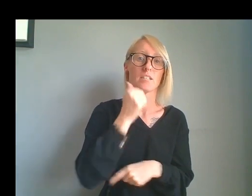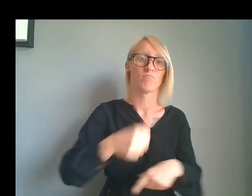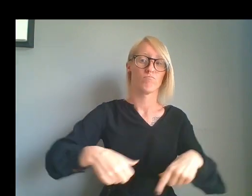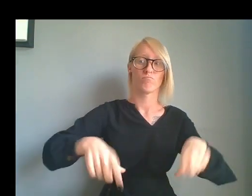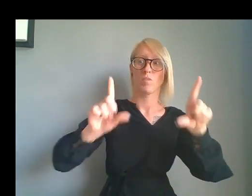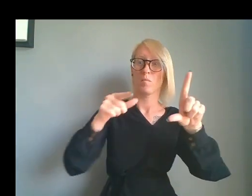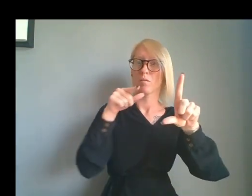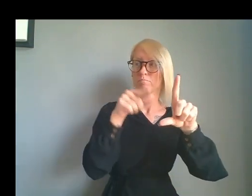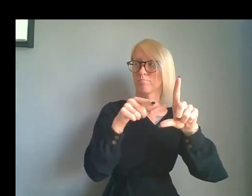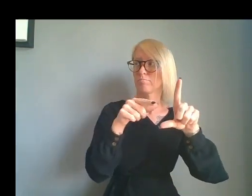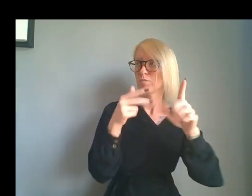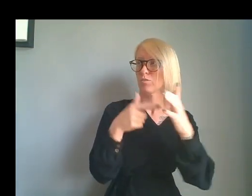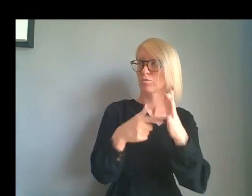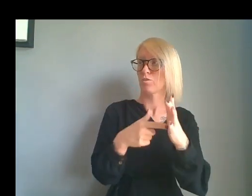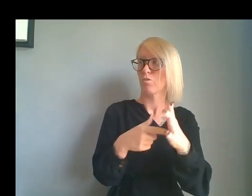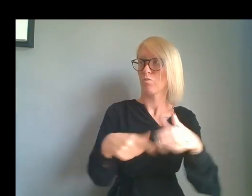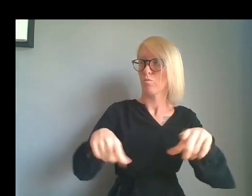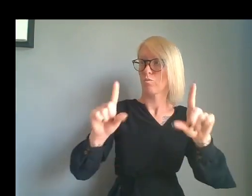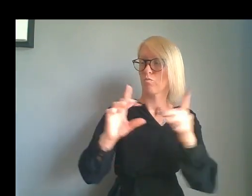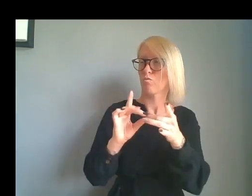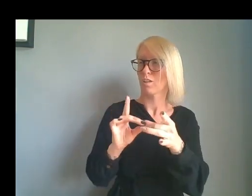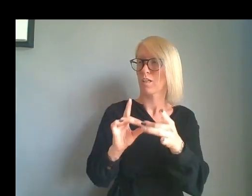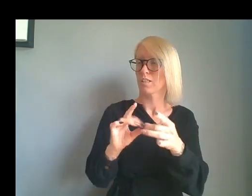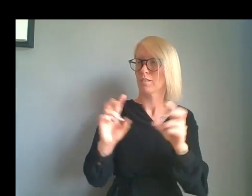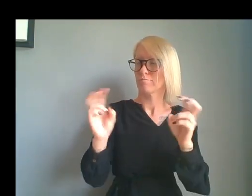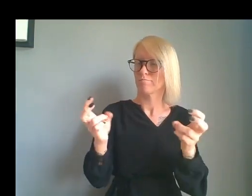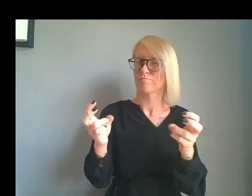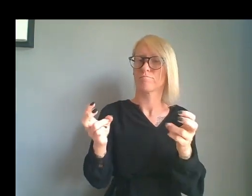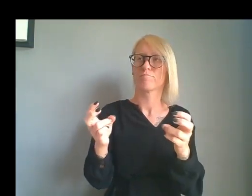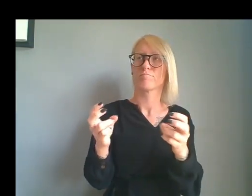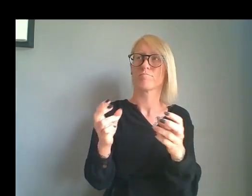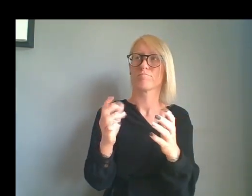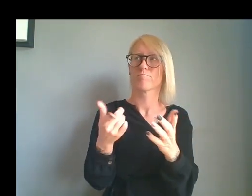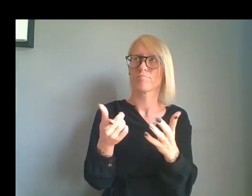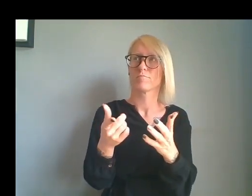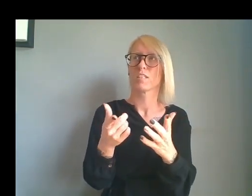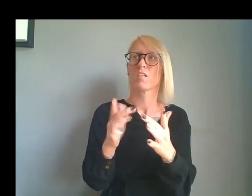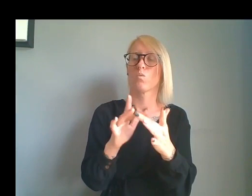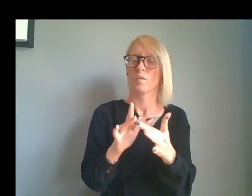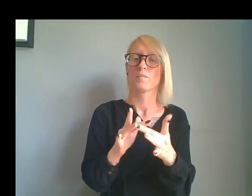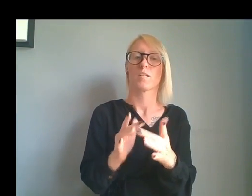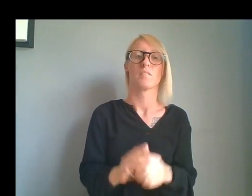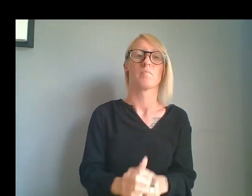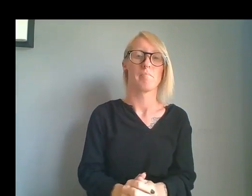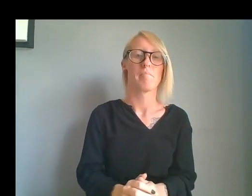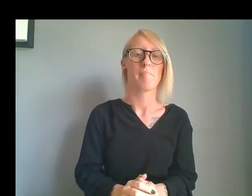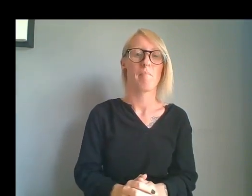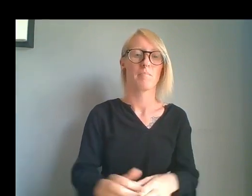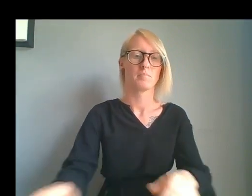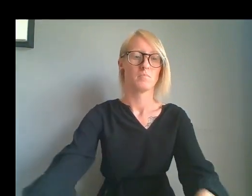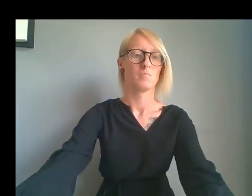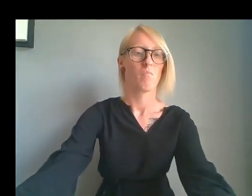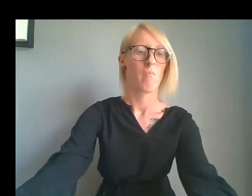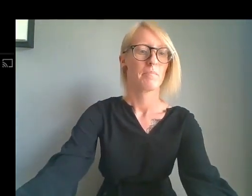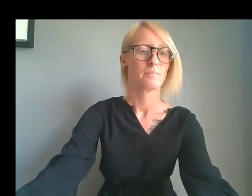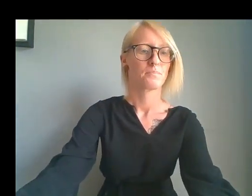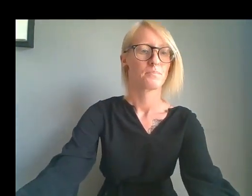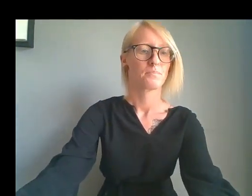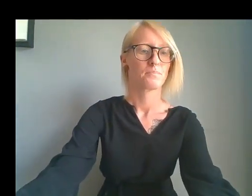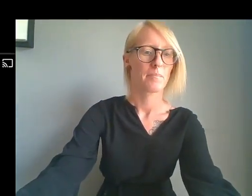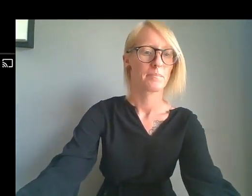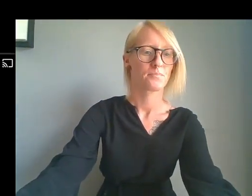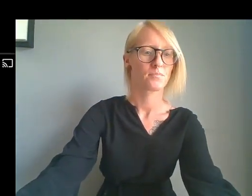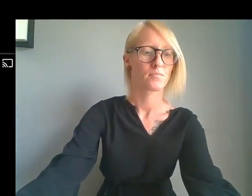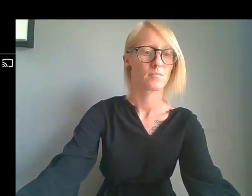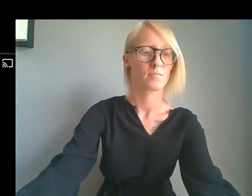is just an example of an email. This is an older one, but I keep this one in my slide just because it's a good representation of the kind of information